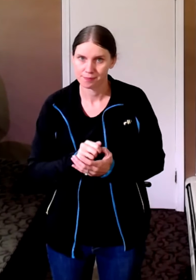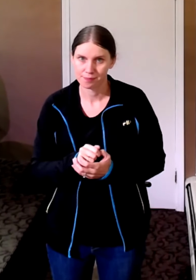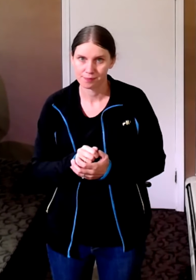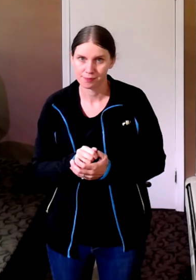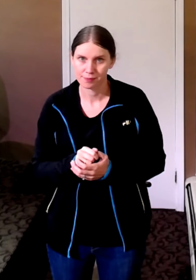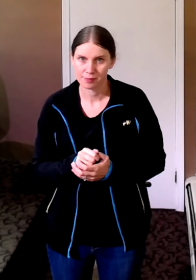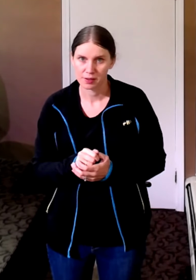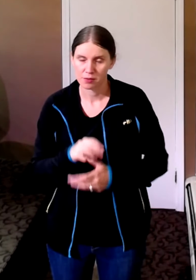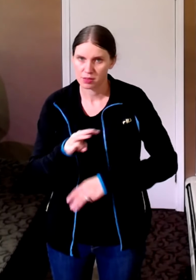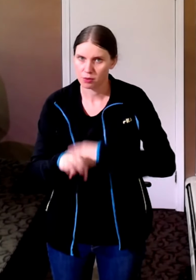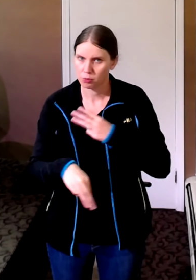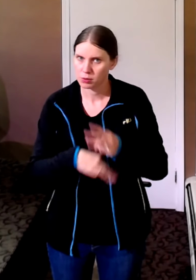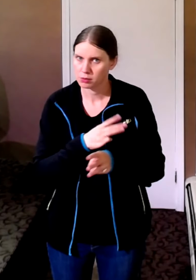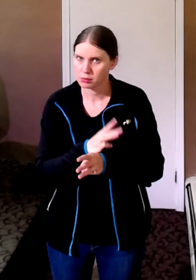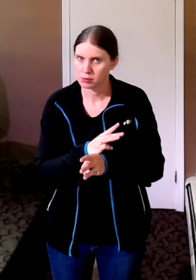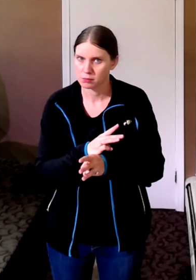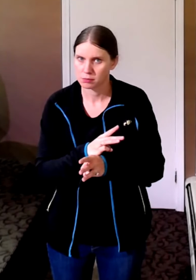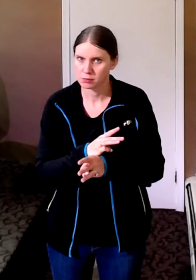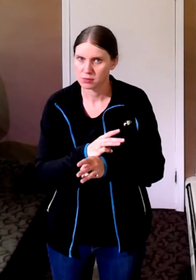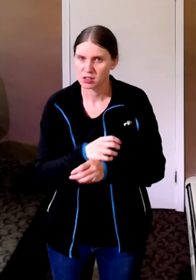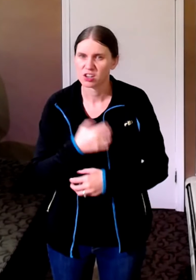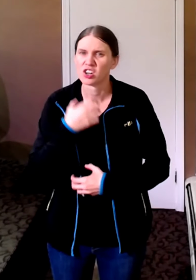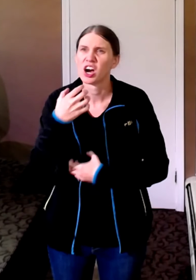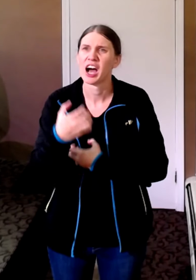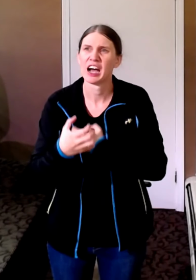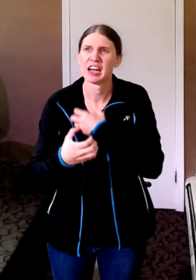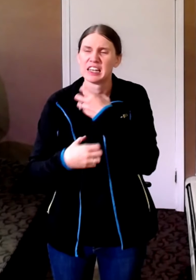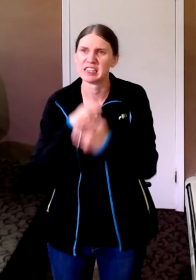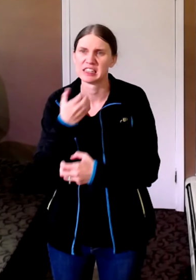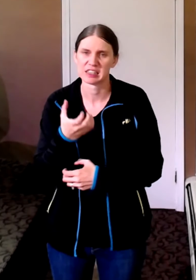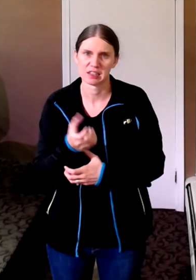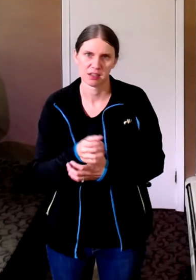Because as much as this world cries out,